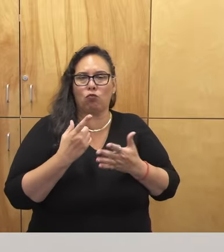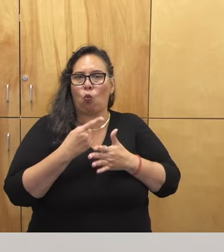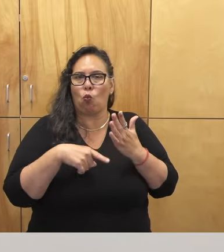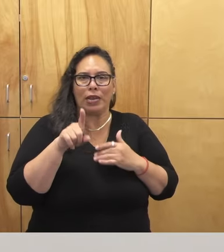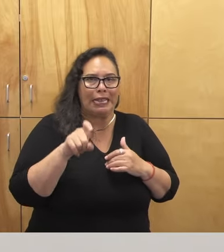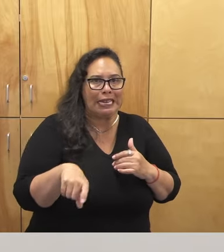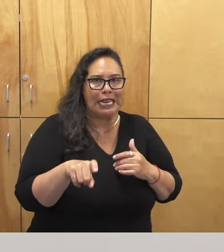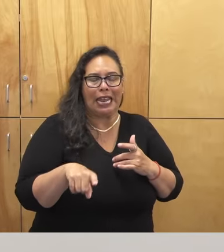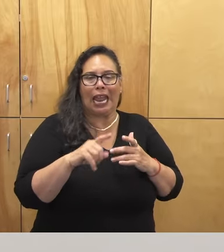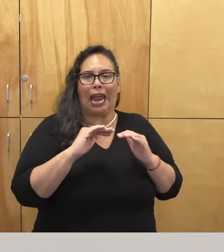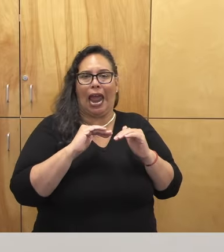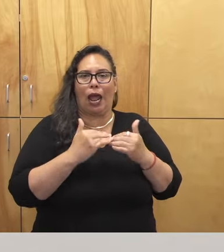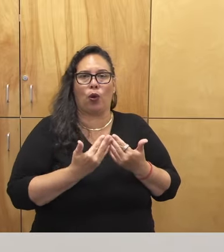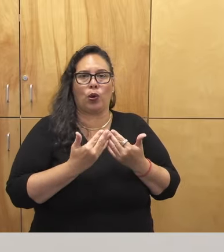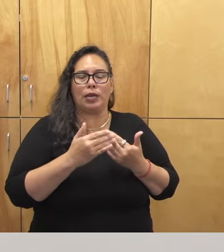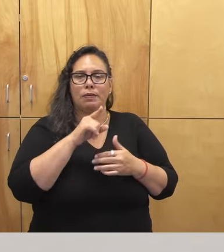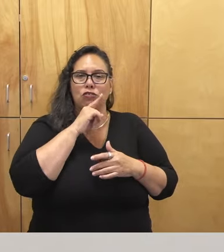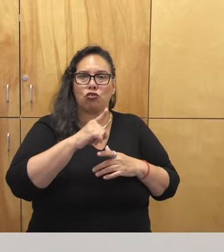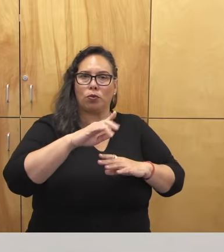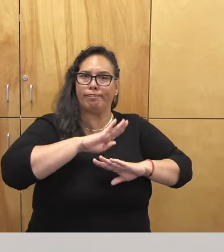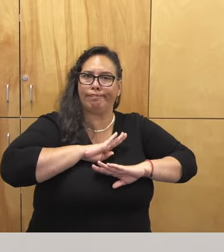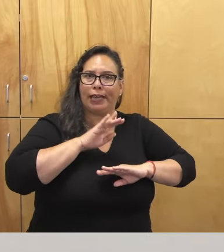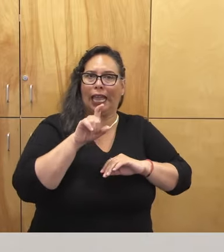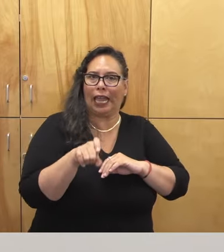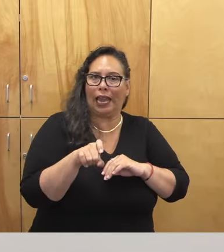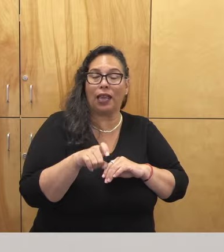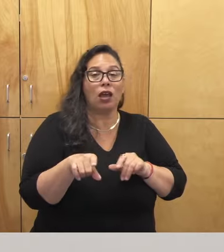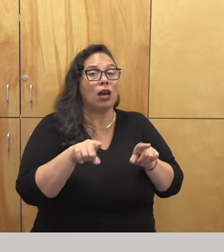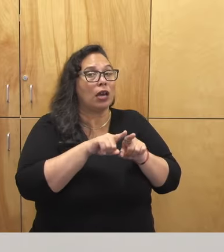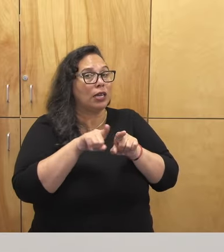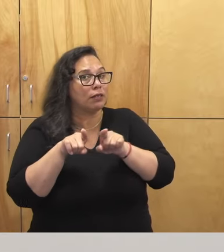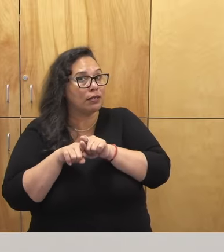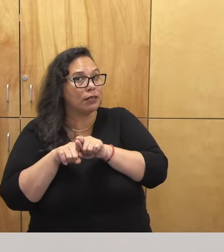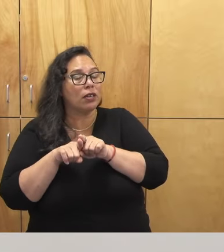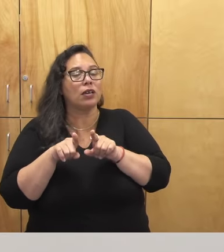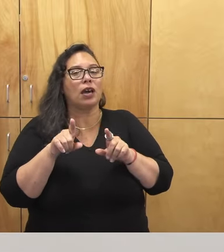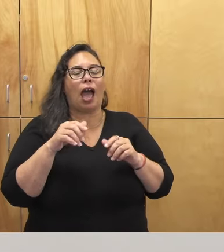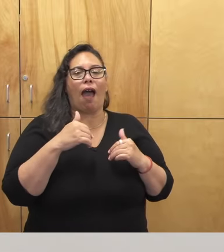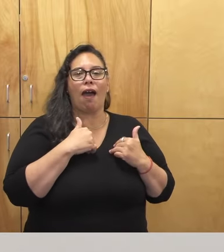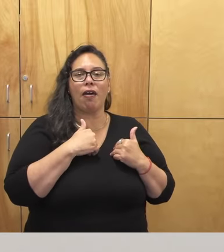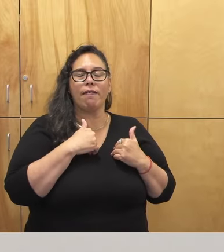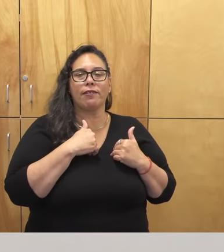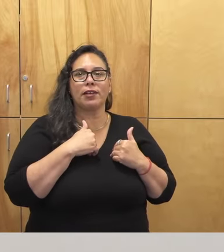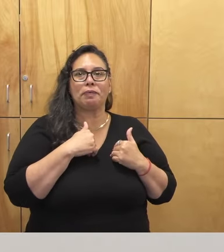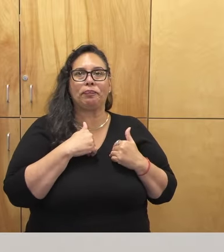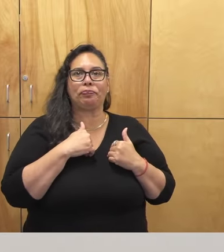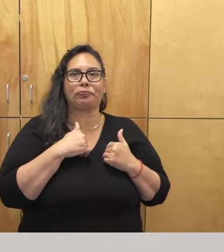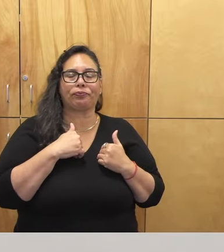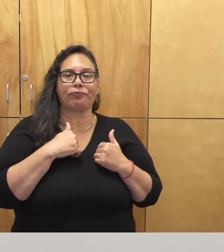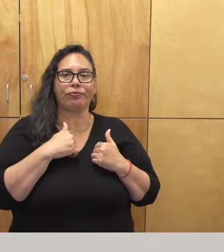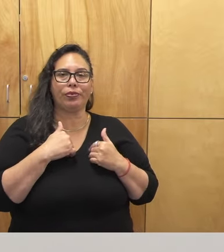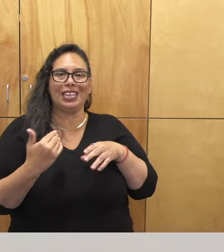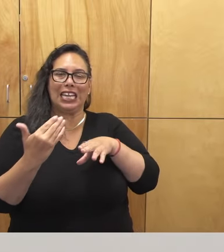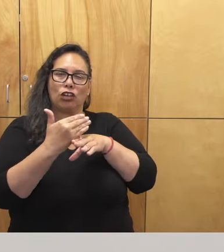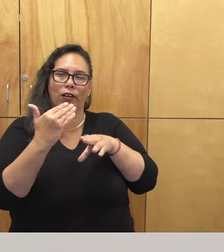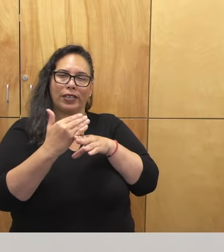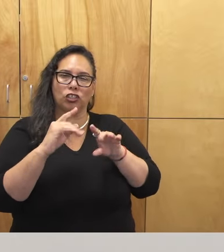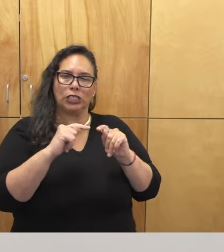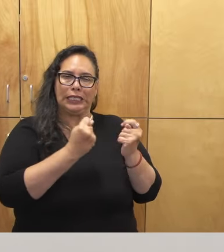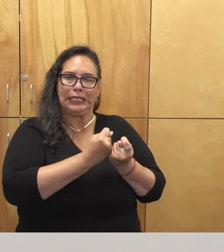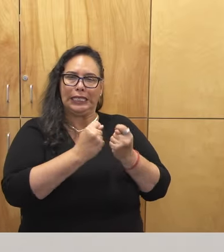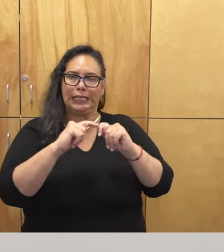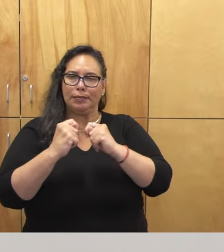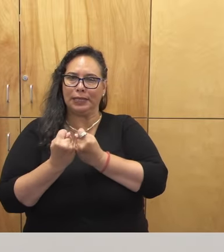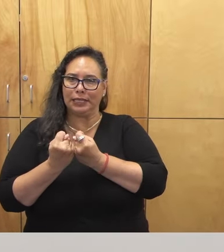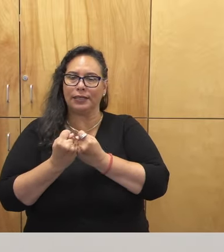How do we make sure that we meet their needs? In addition to that, we also have our intervention teams,